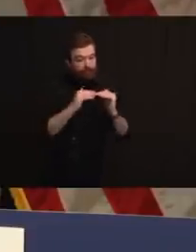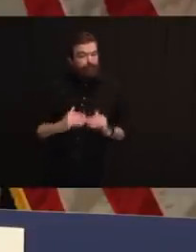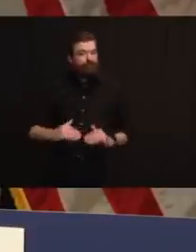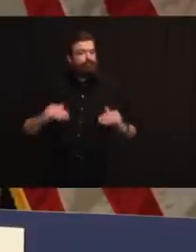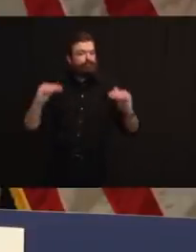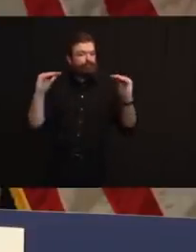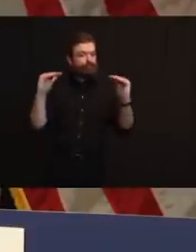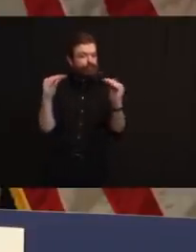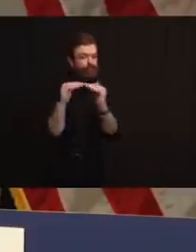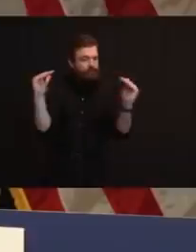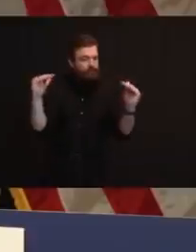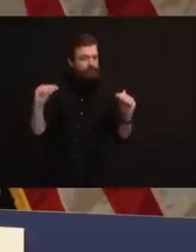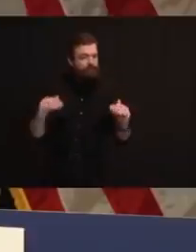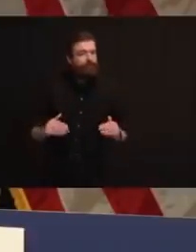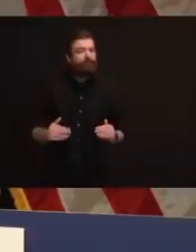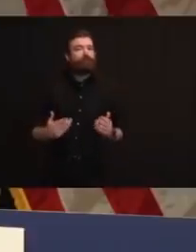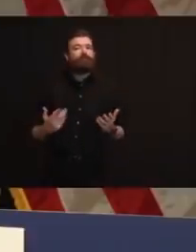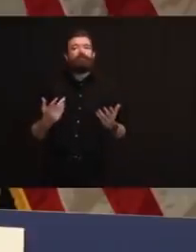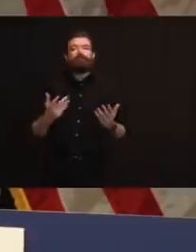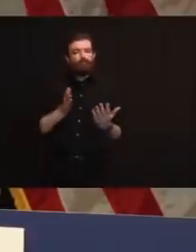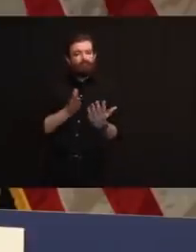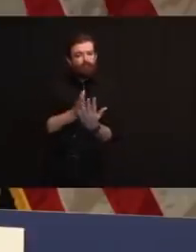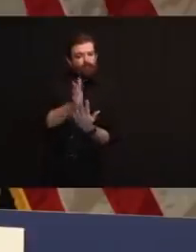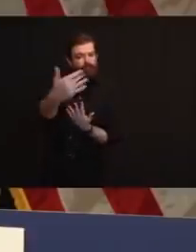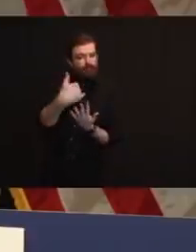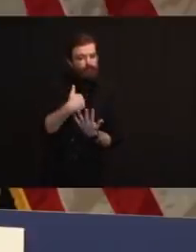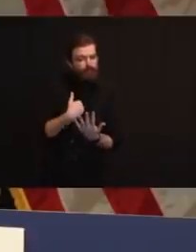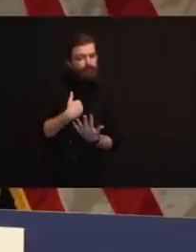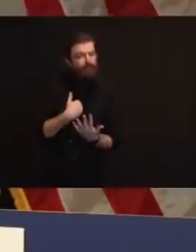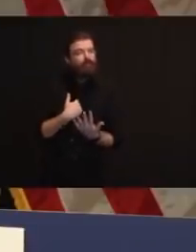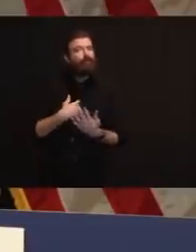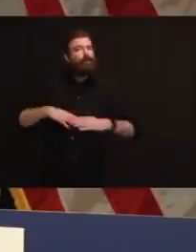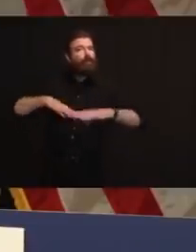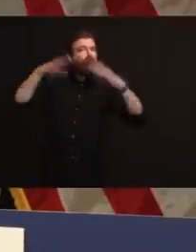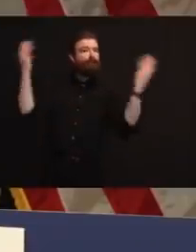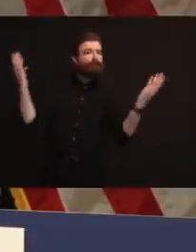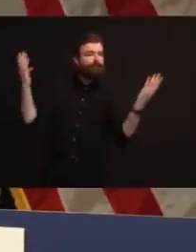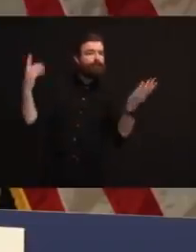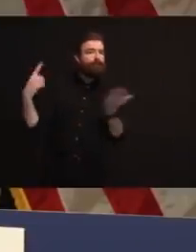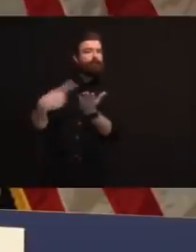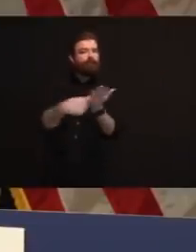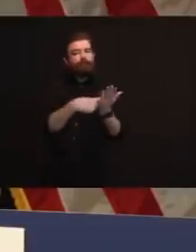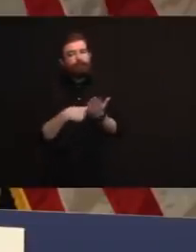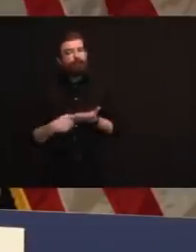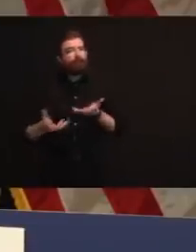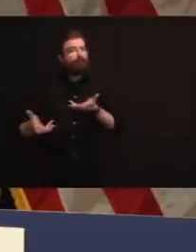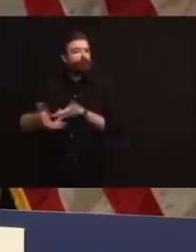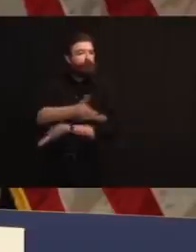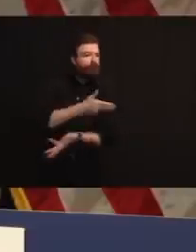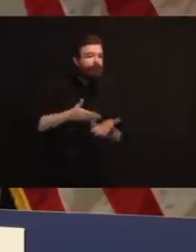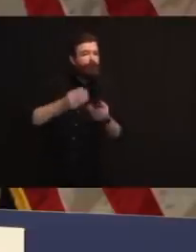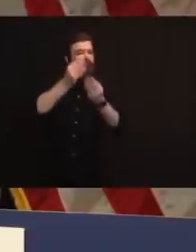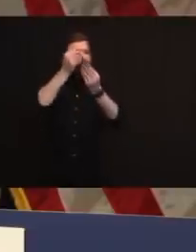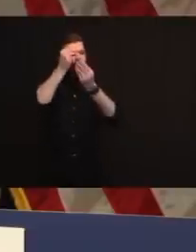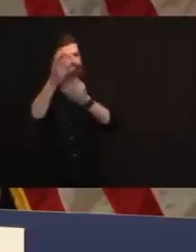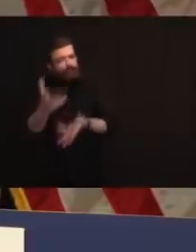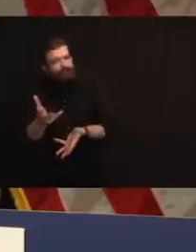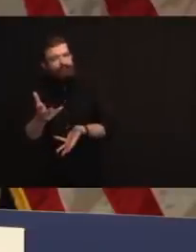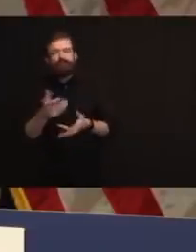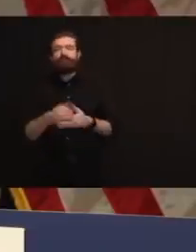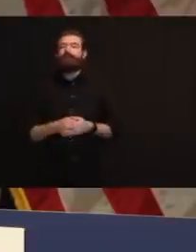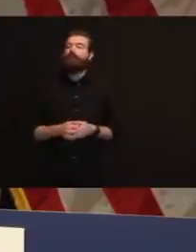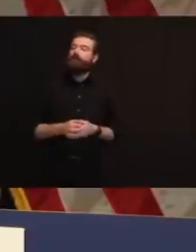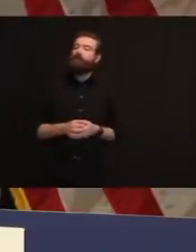of our discussions. And a lot of our discussions really, in many ways, were informed by those